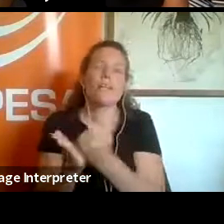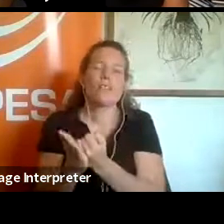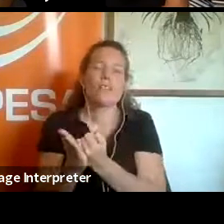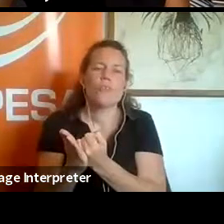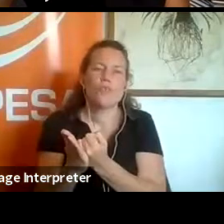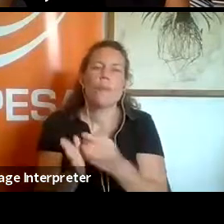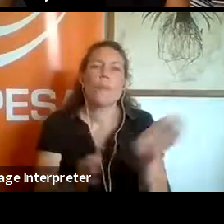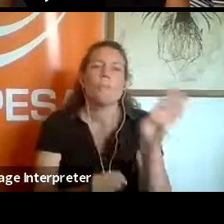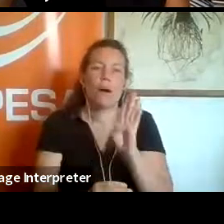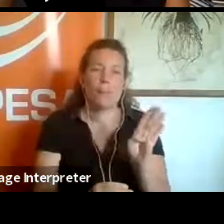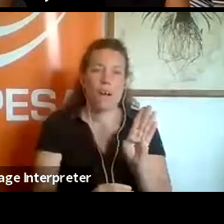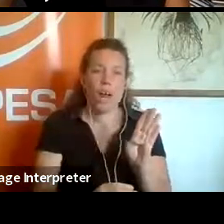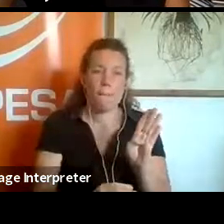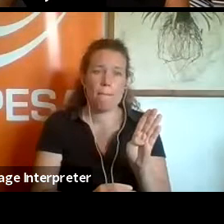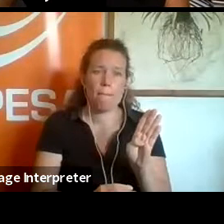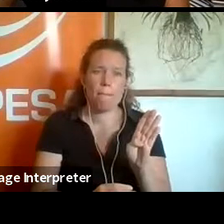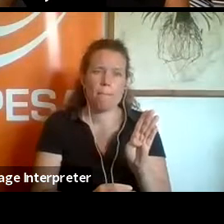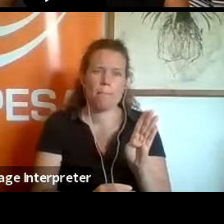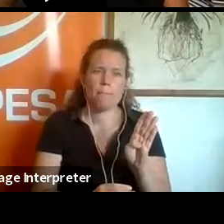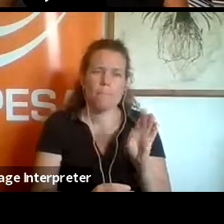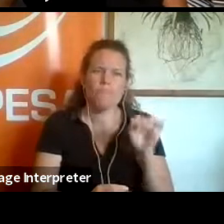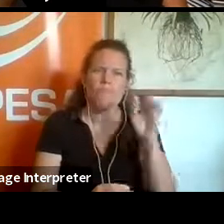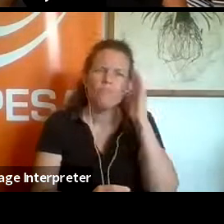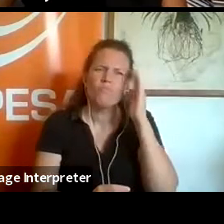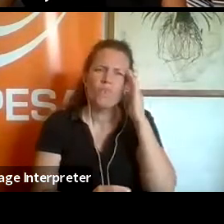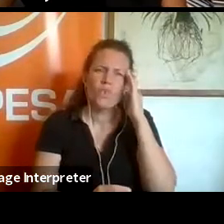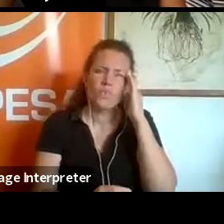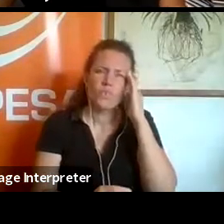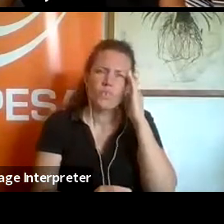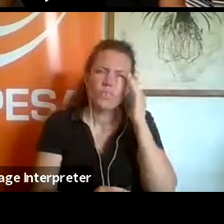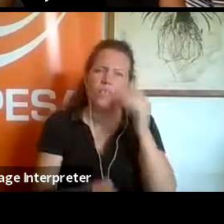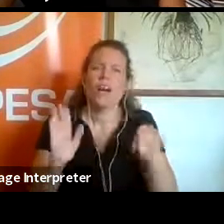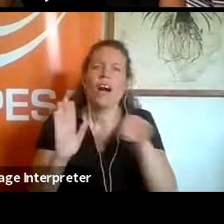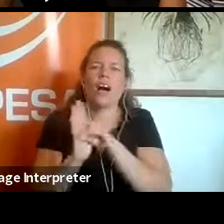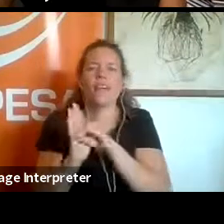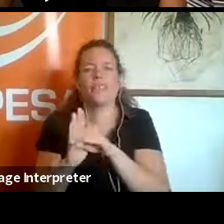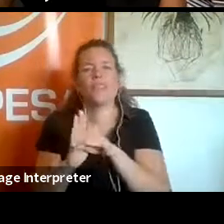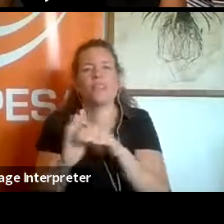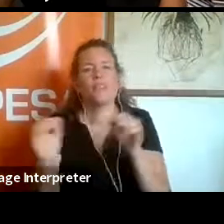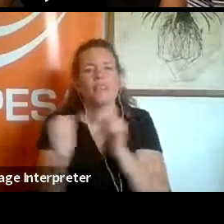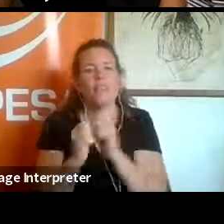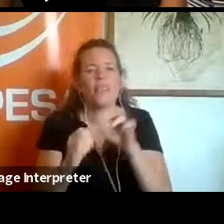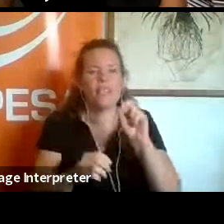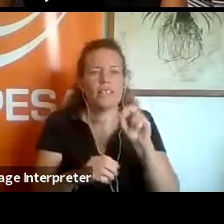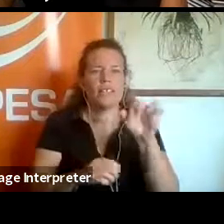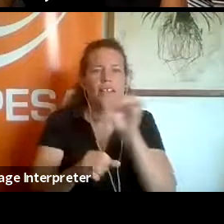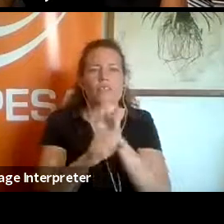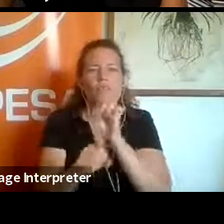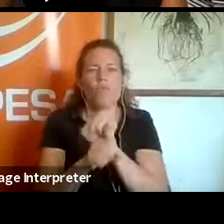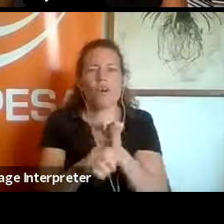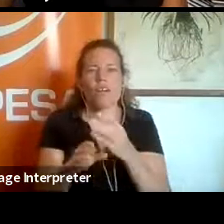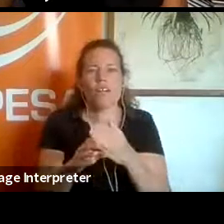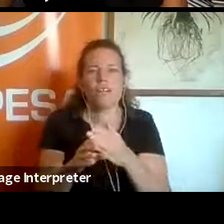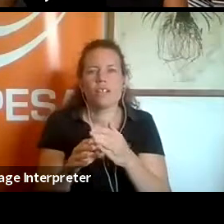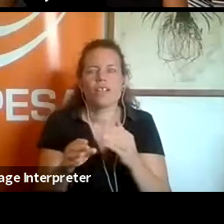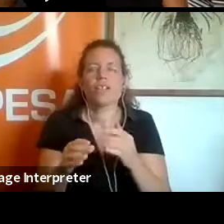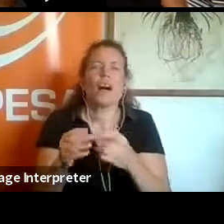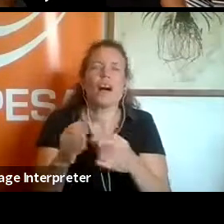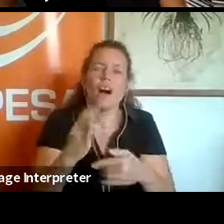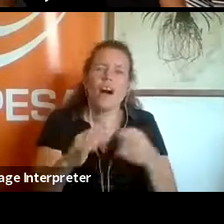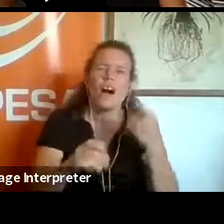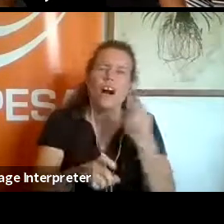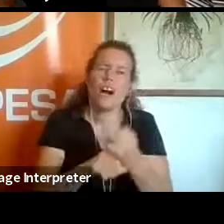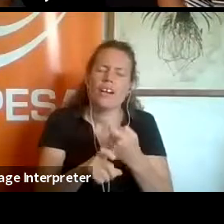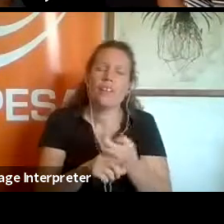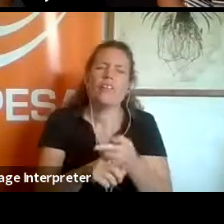Barbara would know that, Article 19 has been working hard on an idea with respect to social